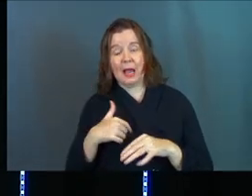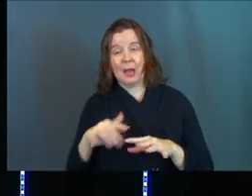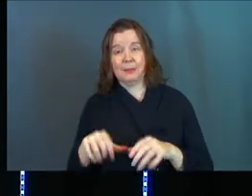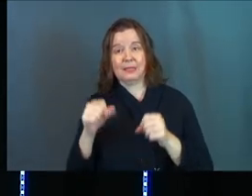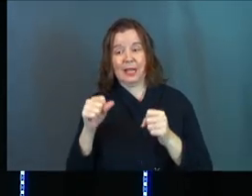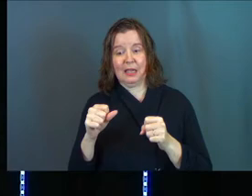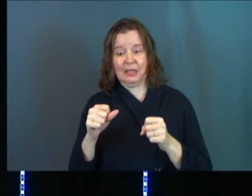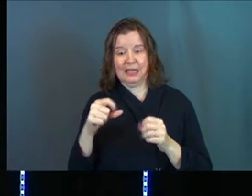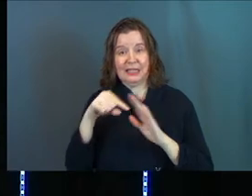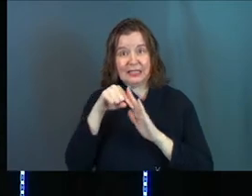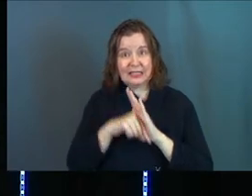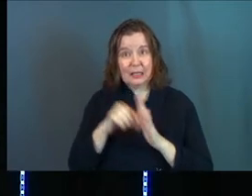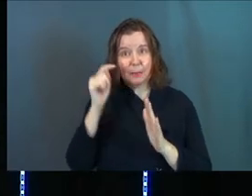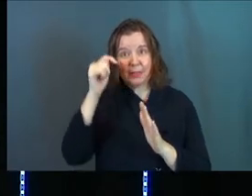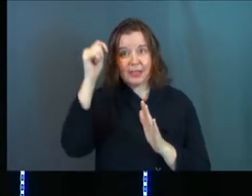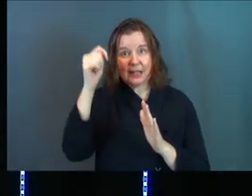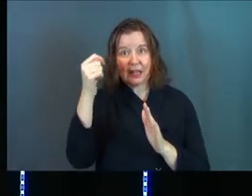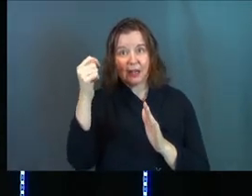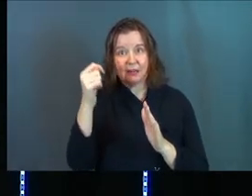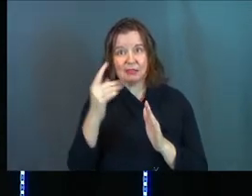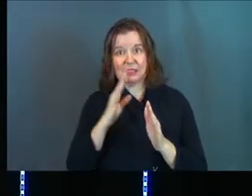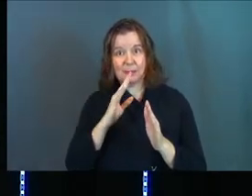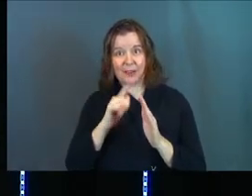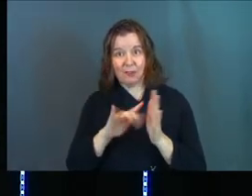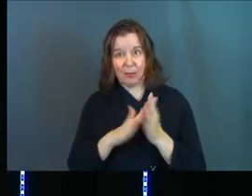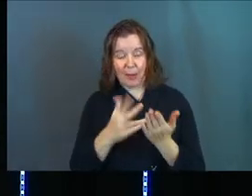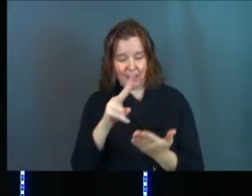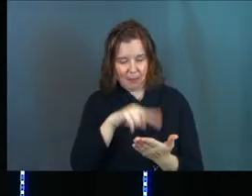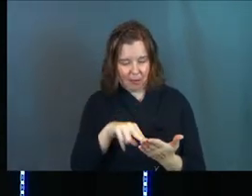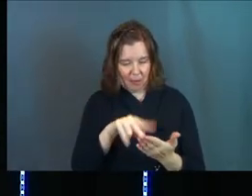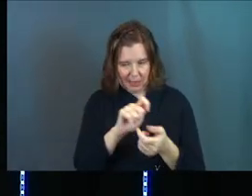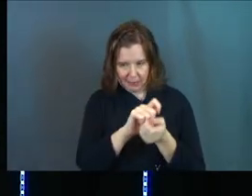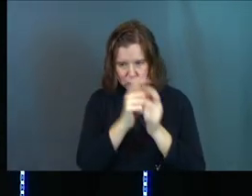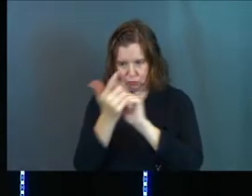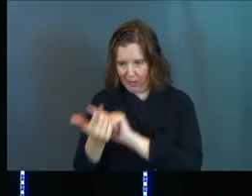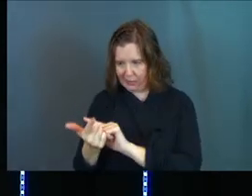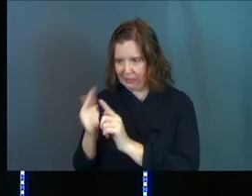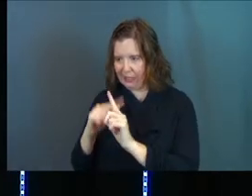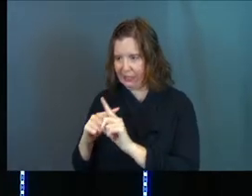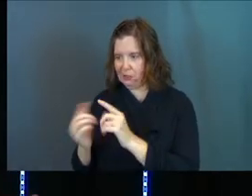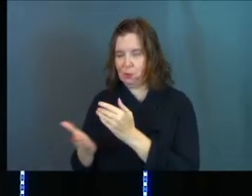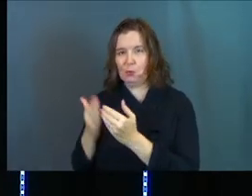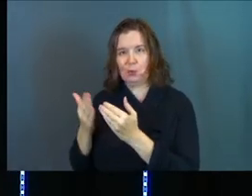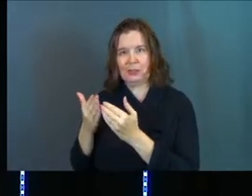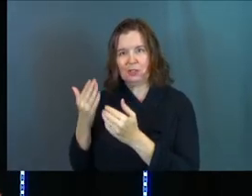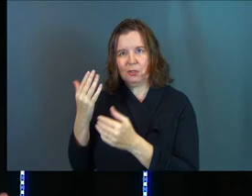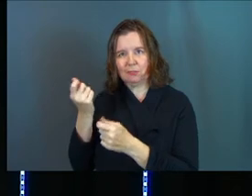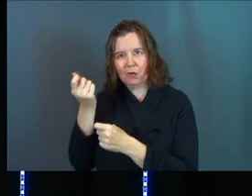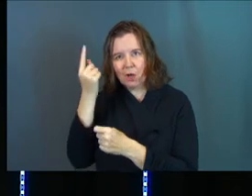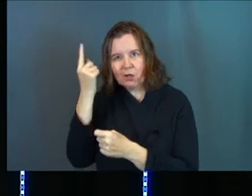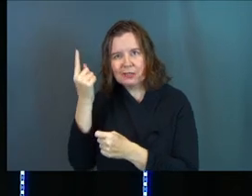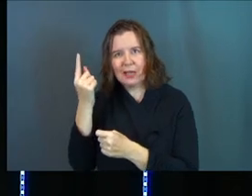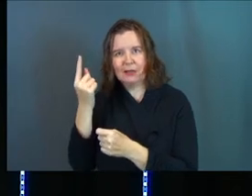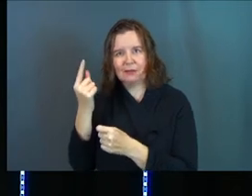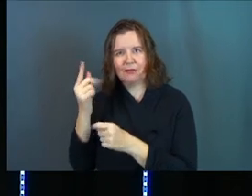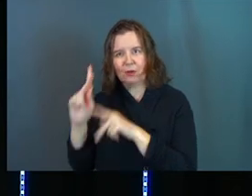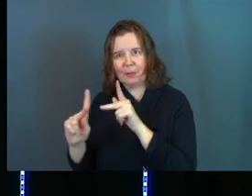I'm taking deep theological speak and I'm translating it into non-deep theological